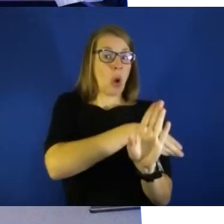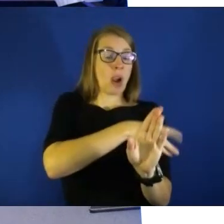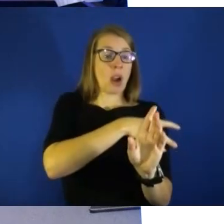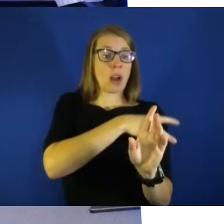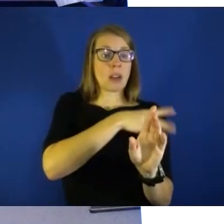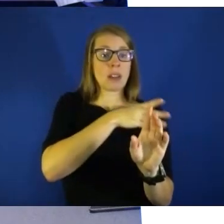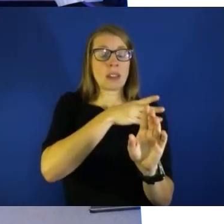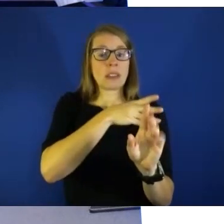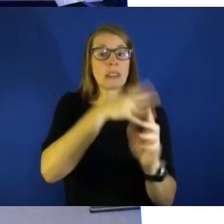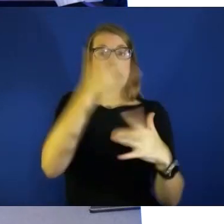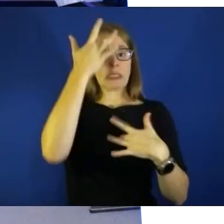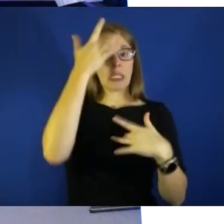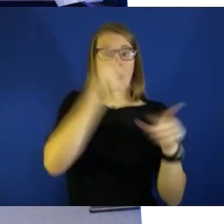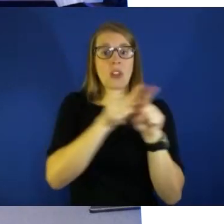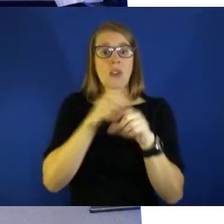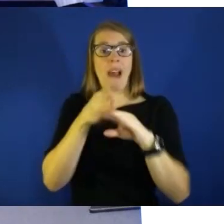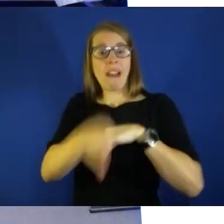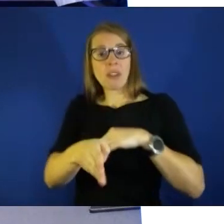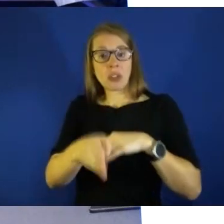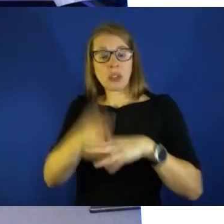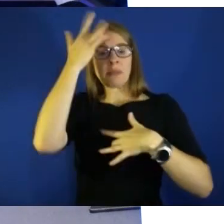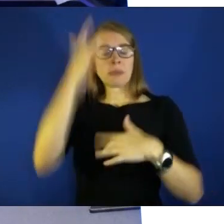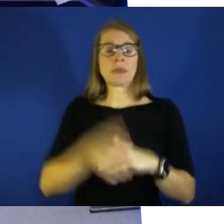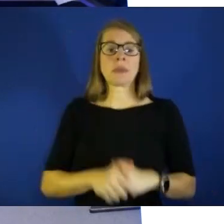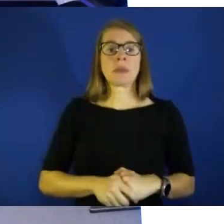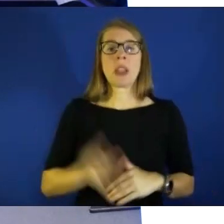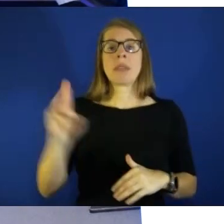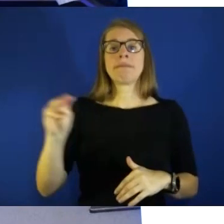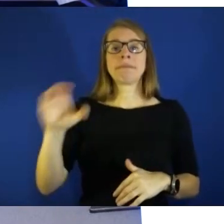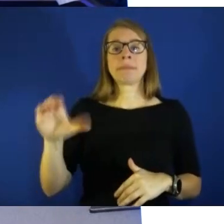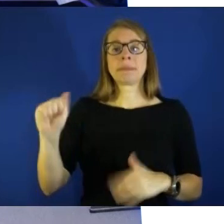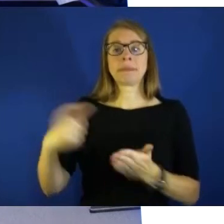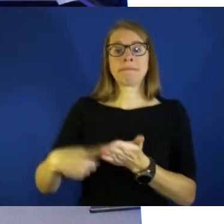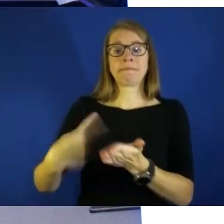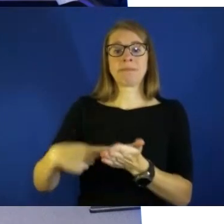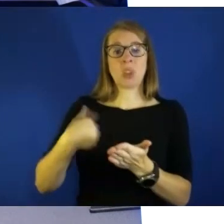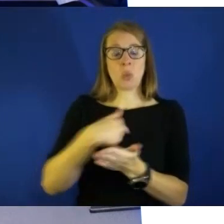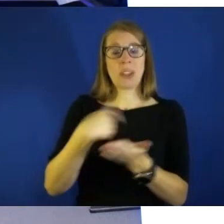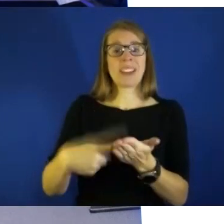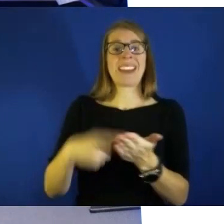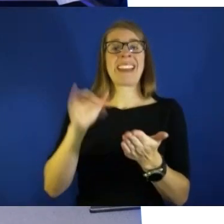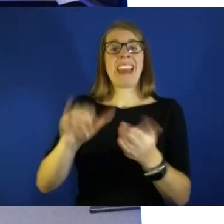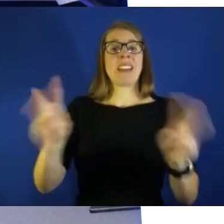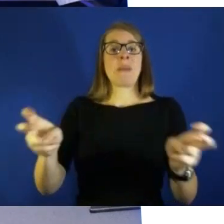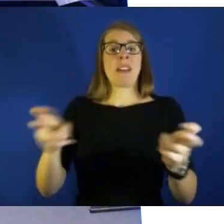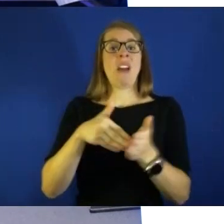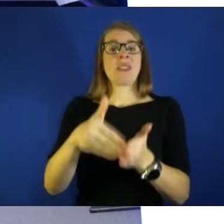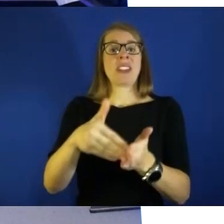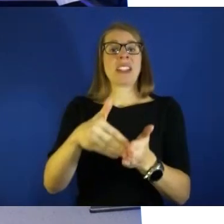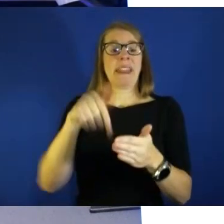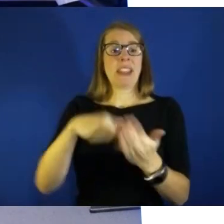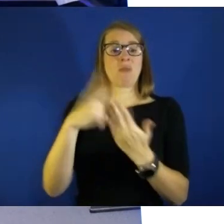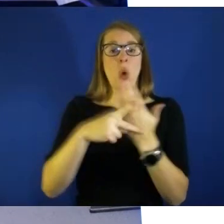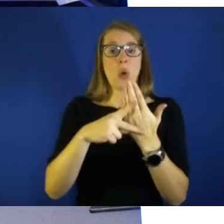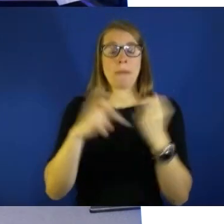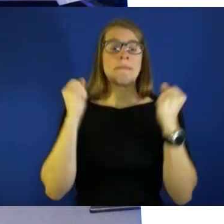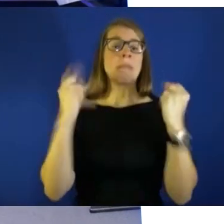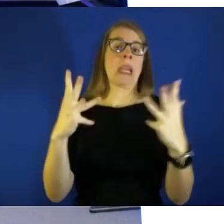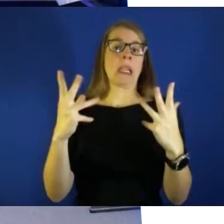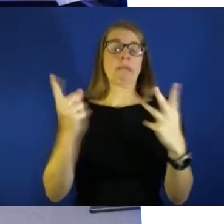saying. Let's talk about monoclonal antibodies for a moment. So we talk a lot about that on this program. We get a lot of questions about it. Yep. So a lot